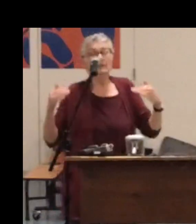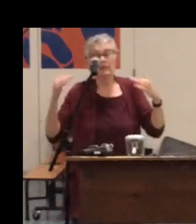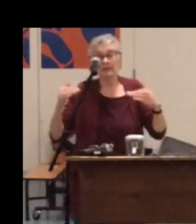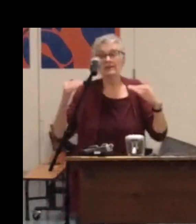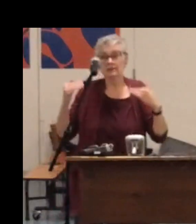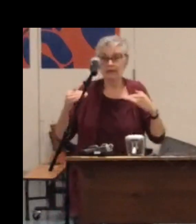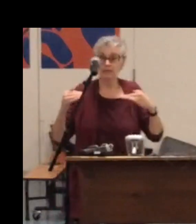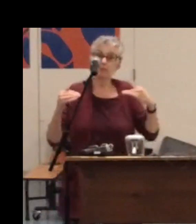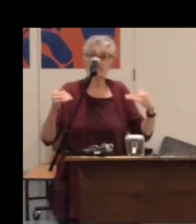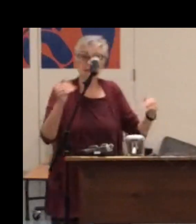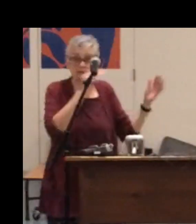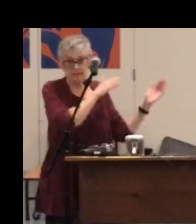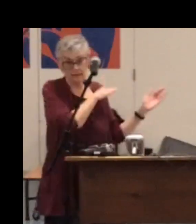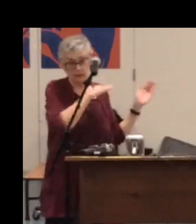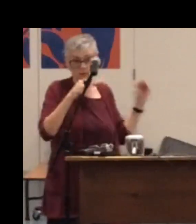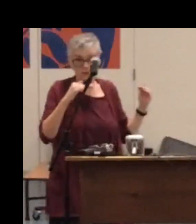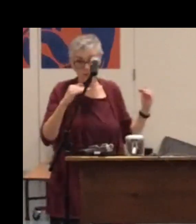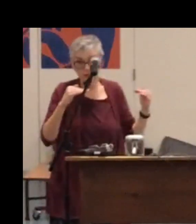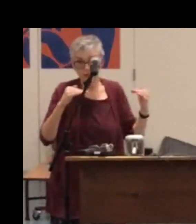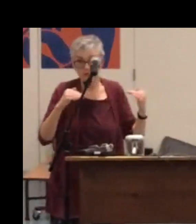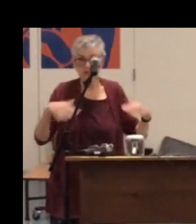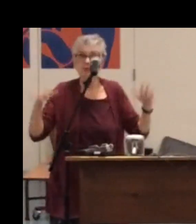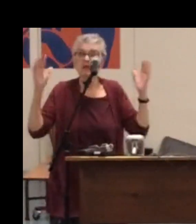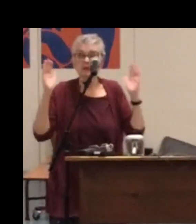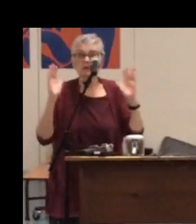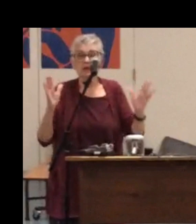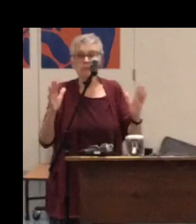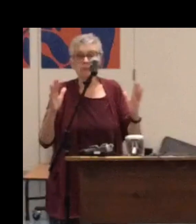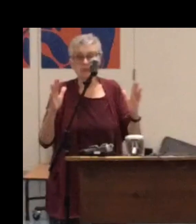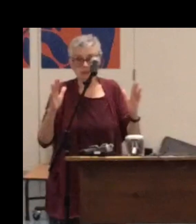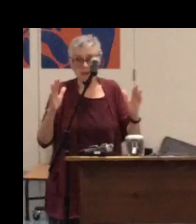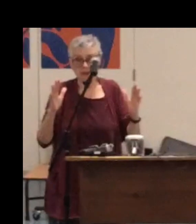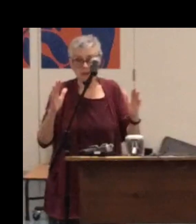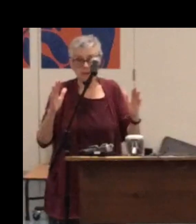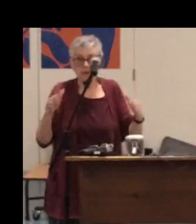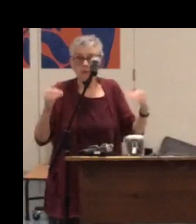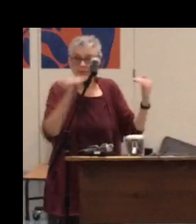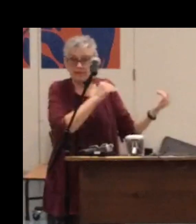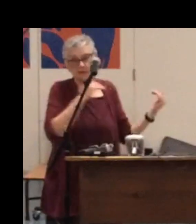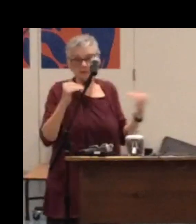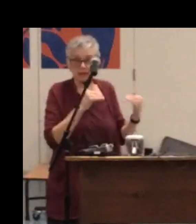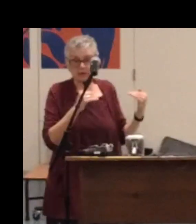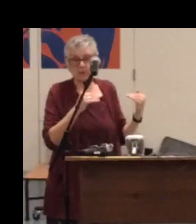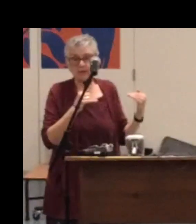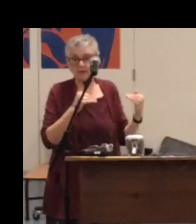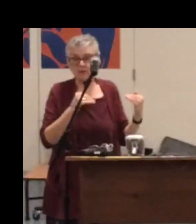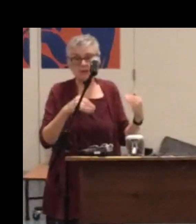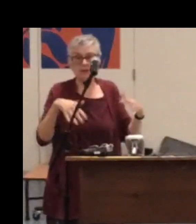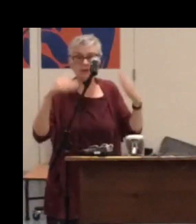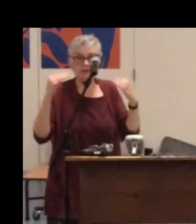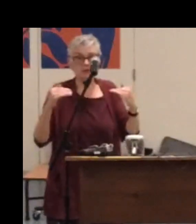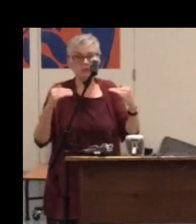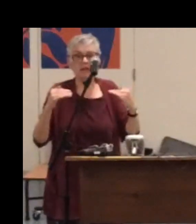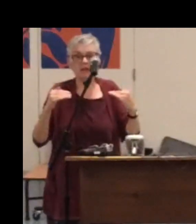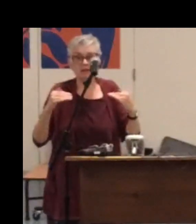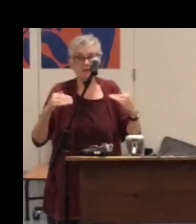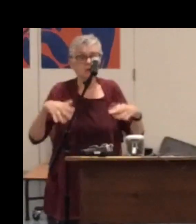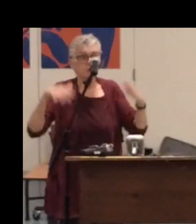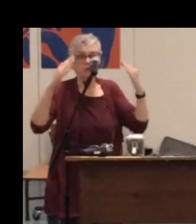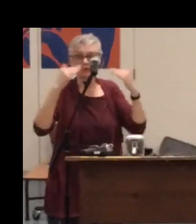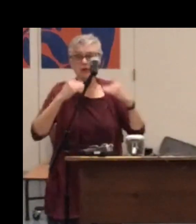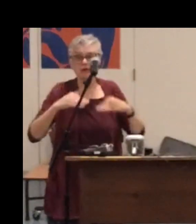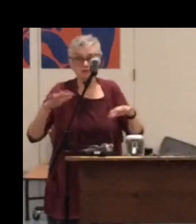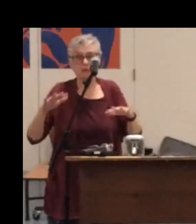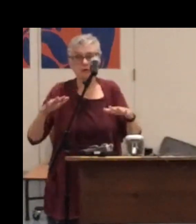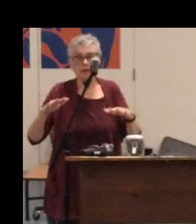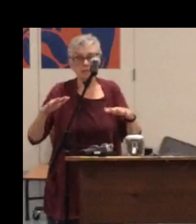could keep kids safe was to cut down all the trees, that would be okay. But there's a better way to do it. An underpass